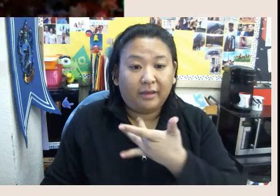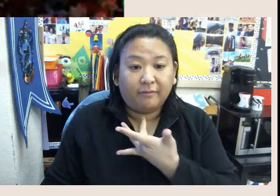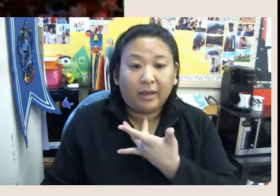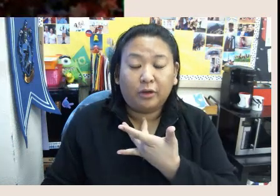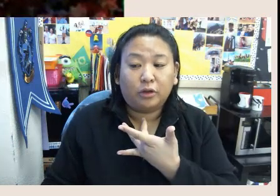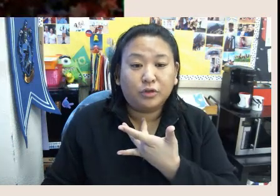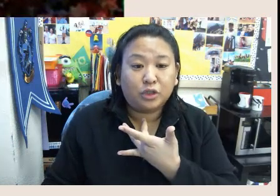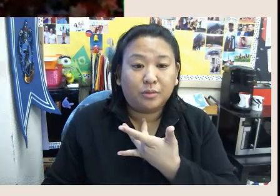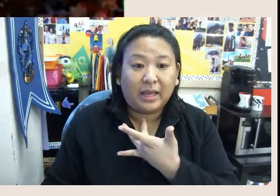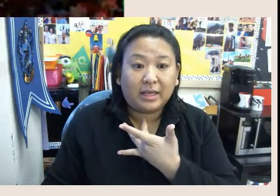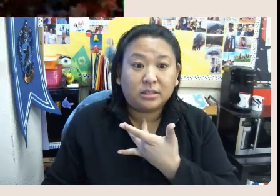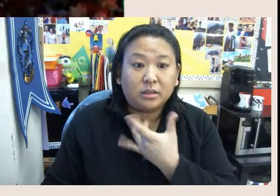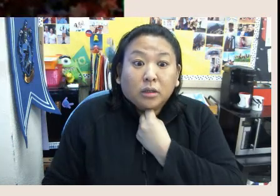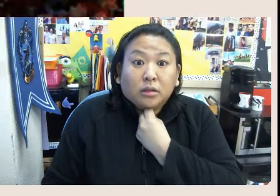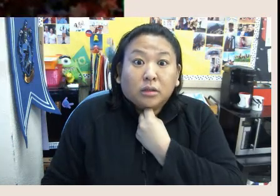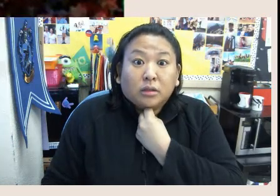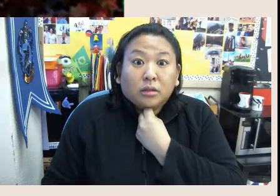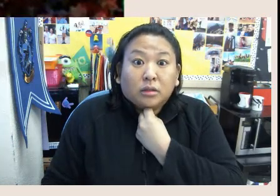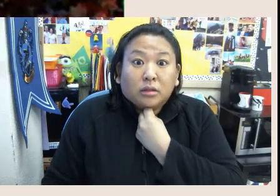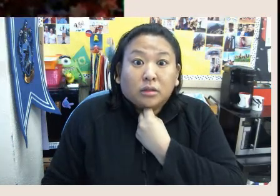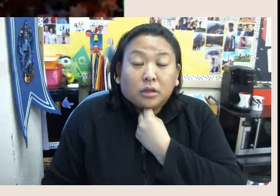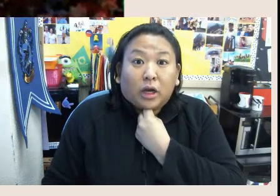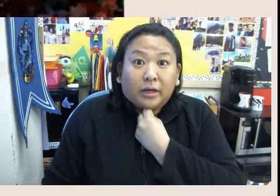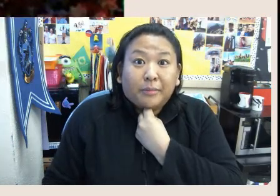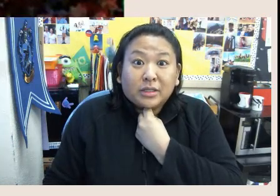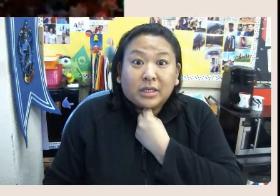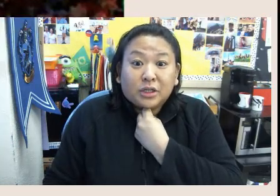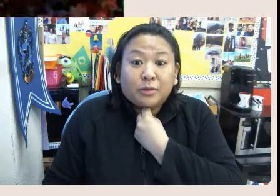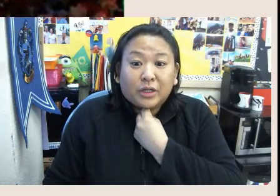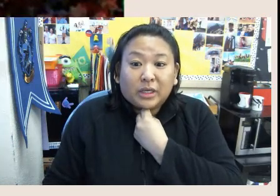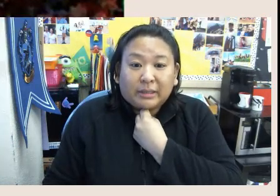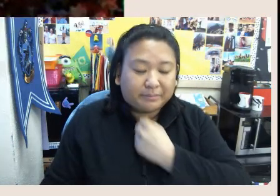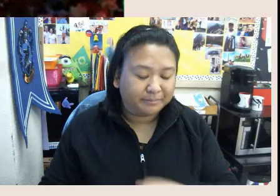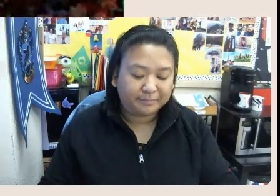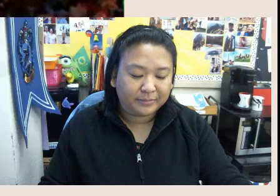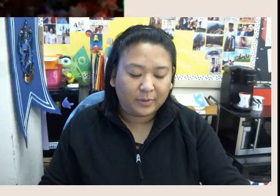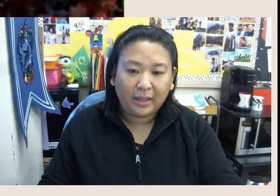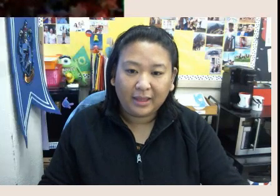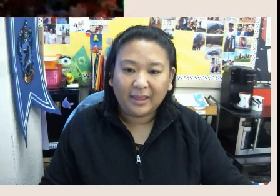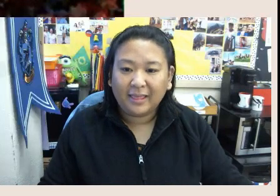25, and then you close it to an S. Caught in an embarrassing situation.